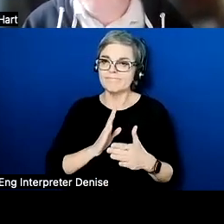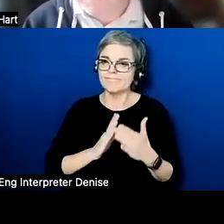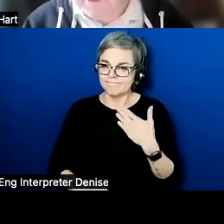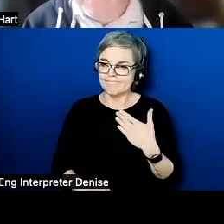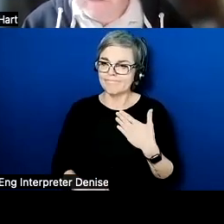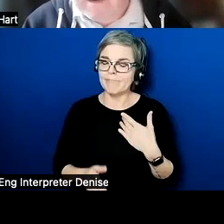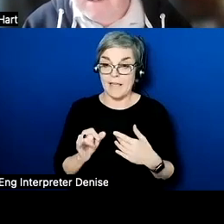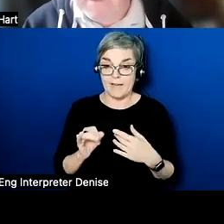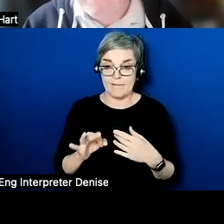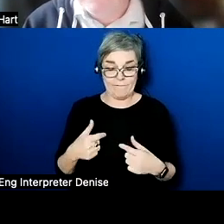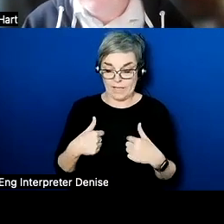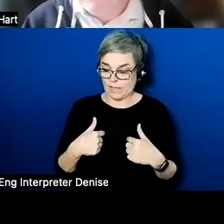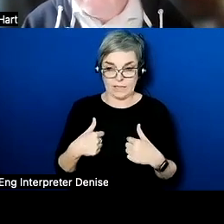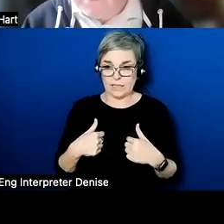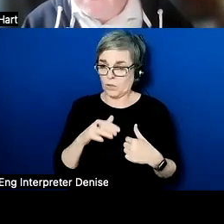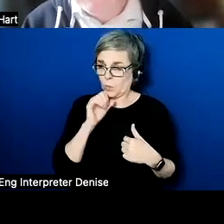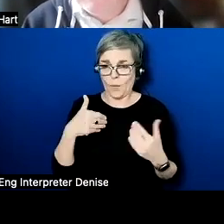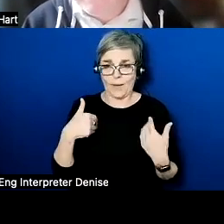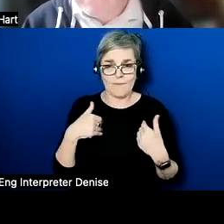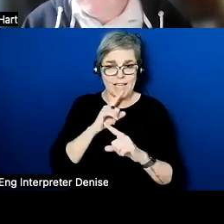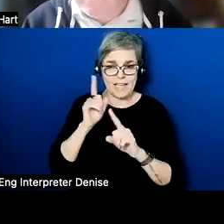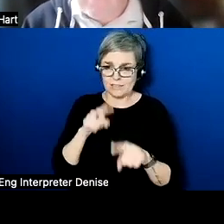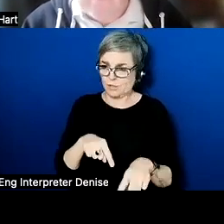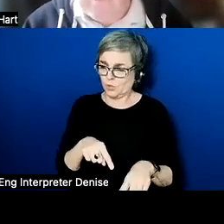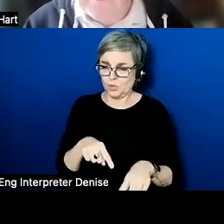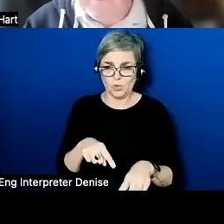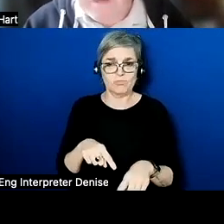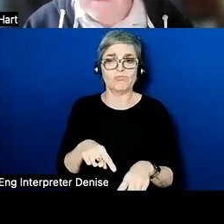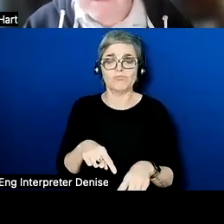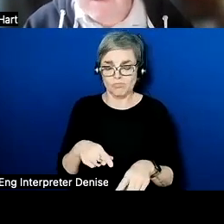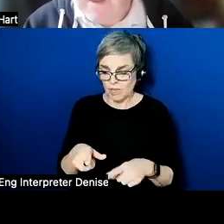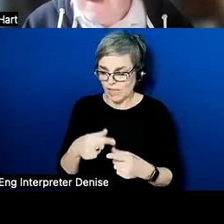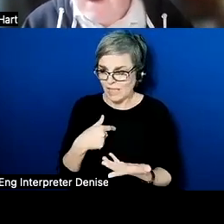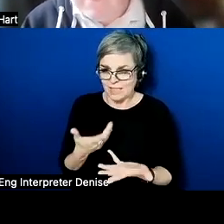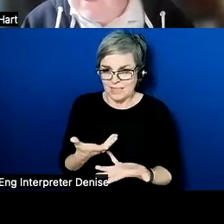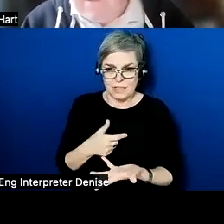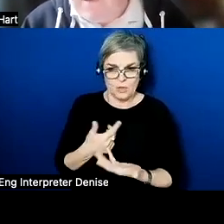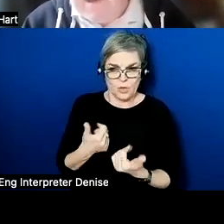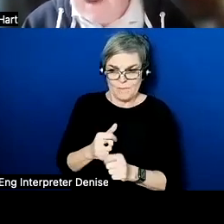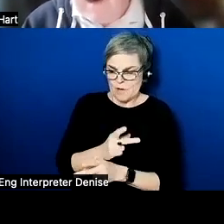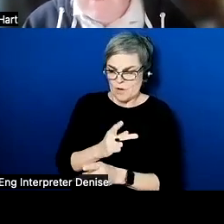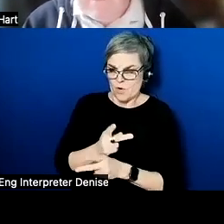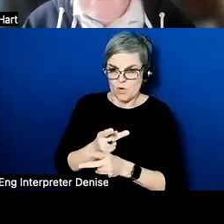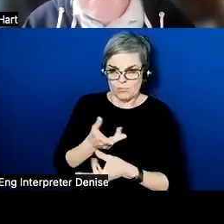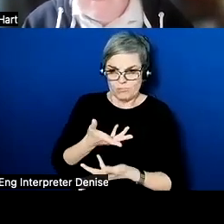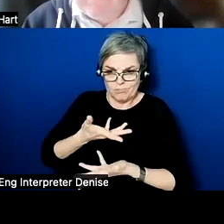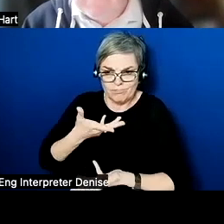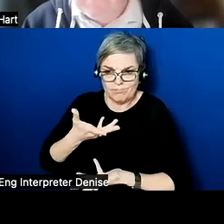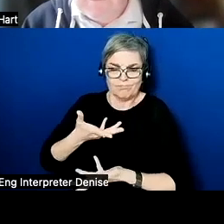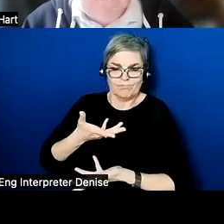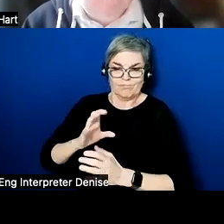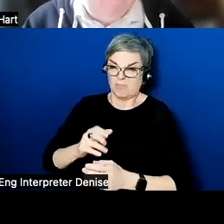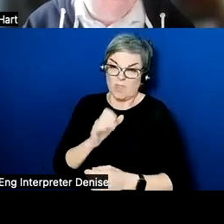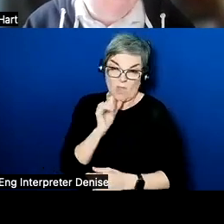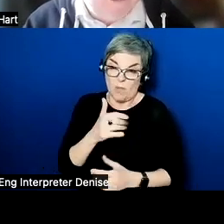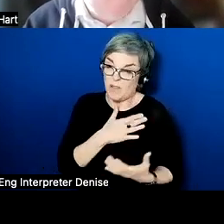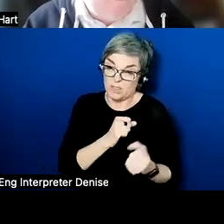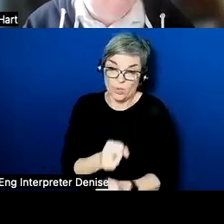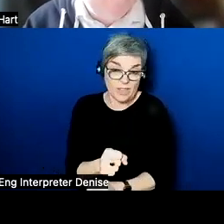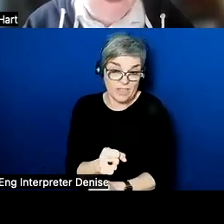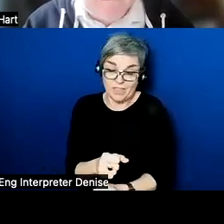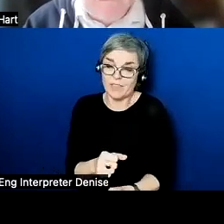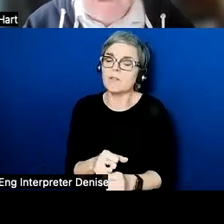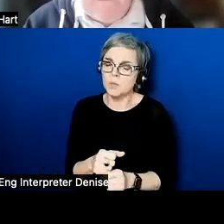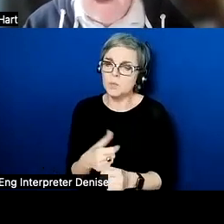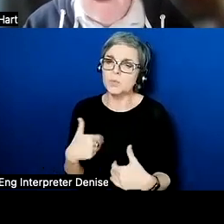not your strength, or that you're learning along with the person. And I mean, I absolutely agree